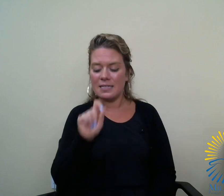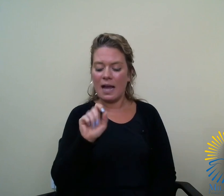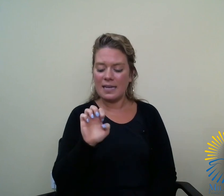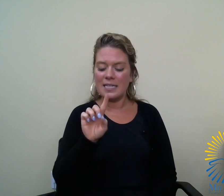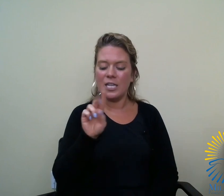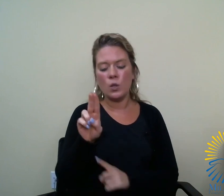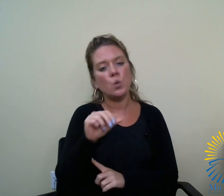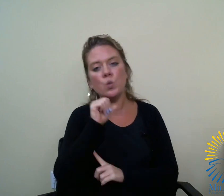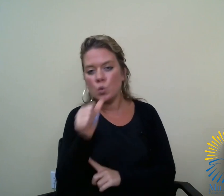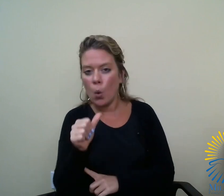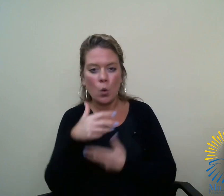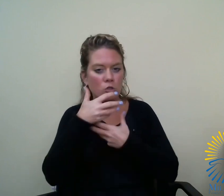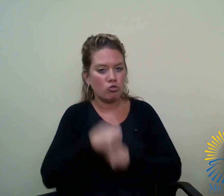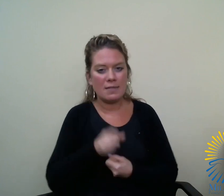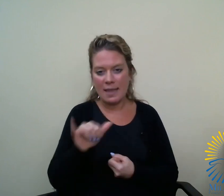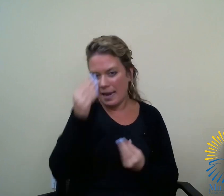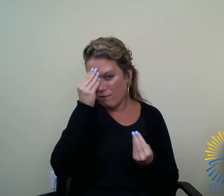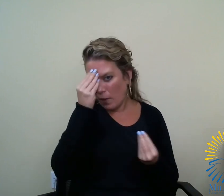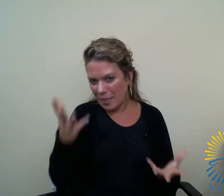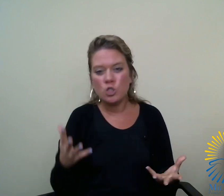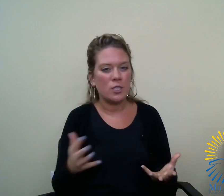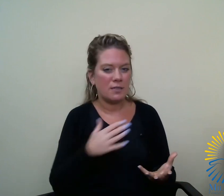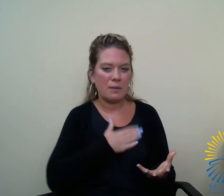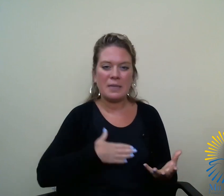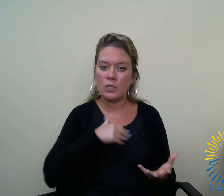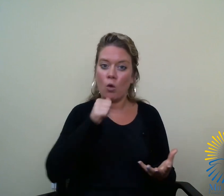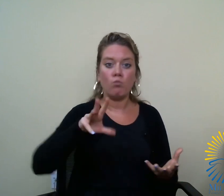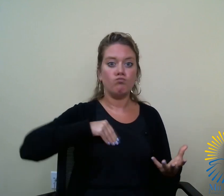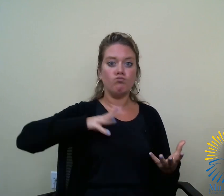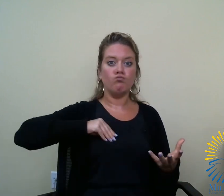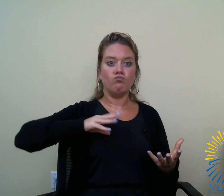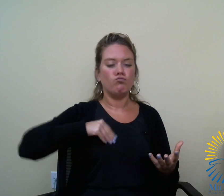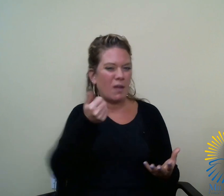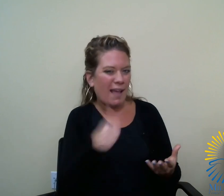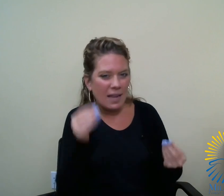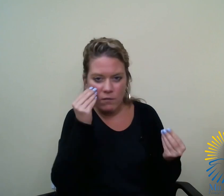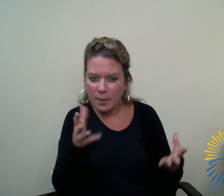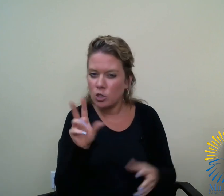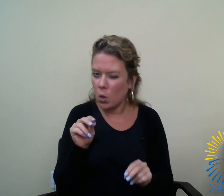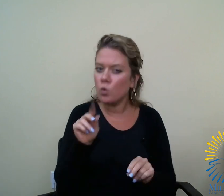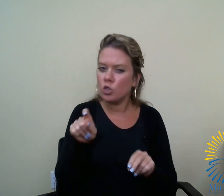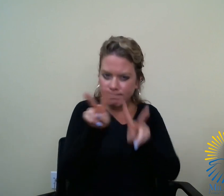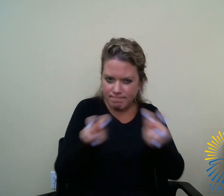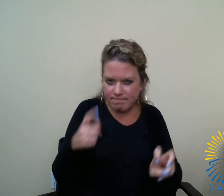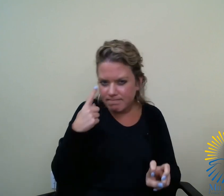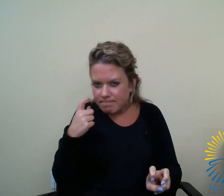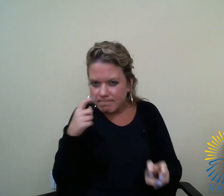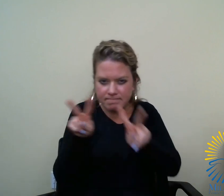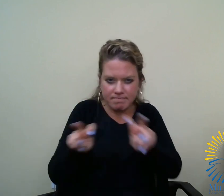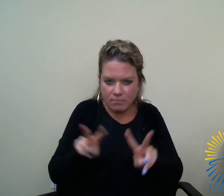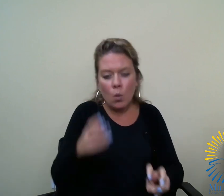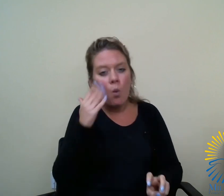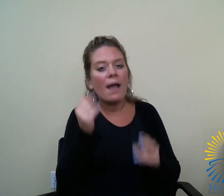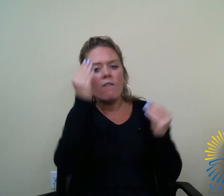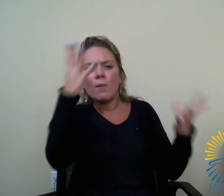not a medical journal that's trusted, PubMed, etc., please do not just take any information. And even then, you should have some skepticism, right? Because information is constantly